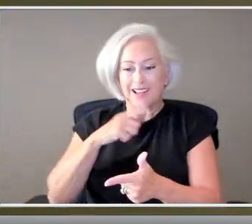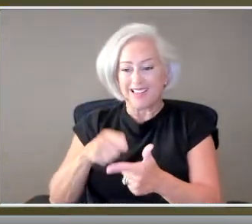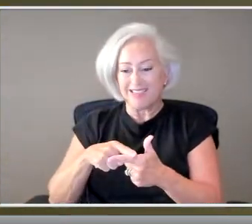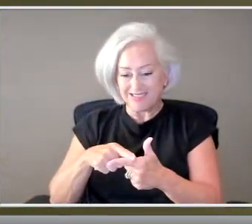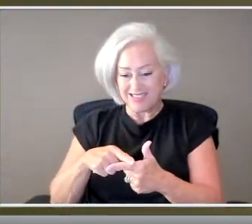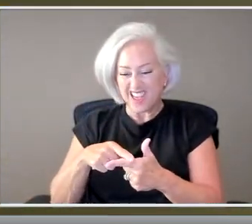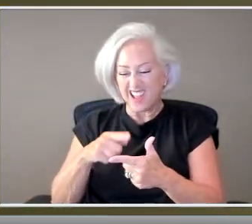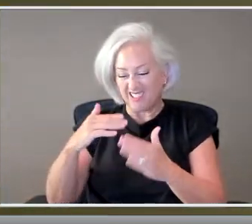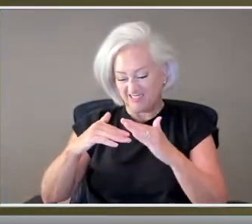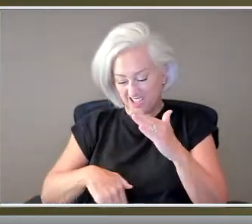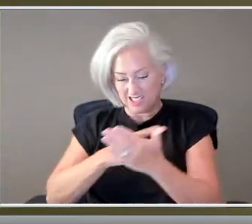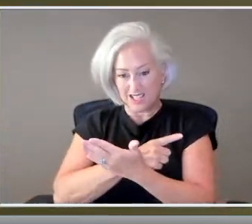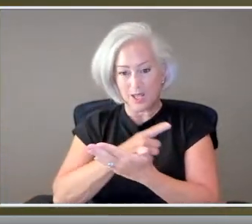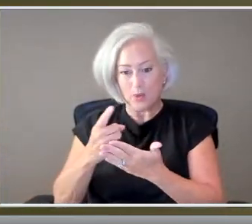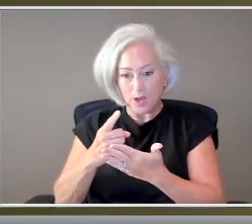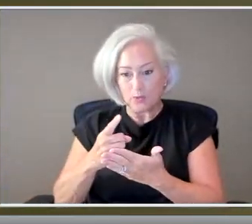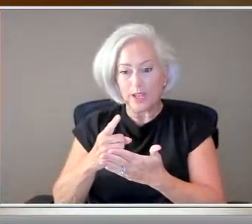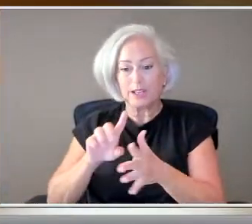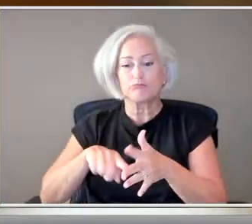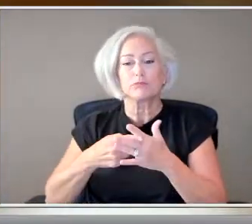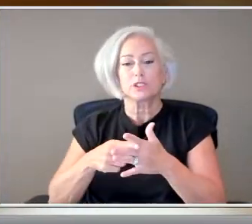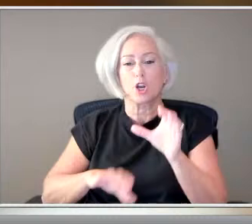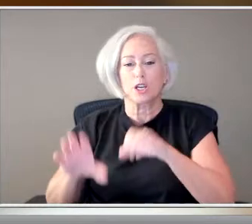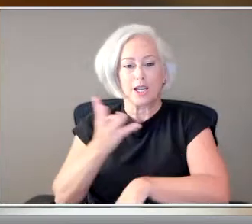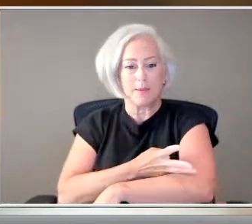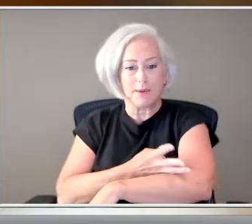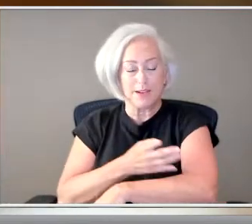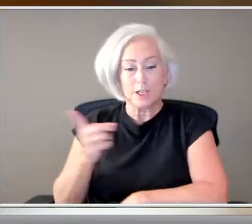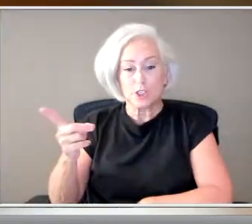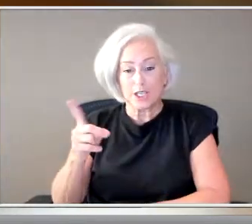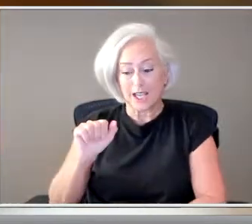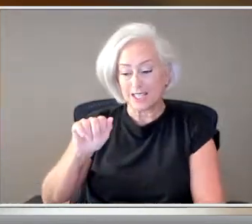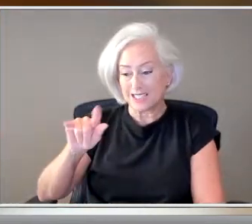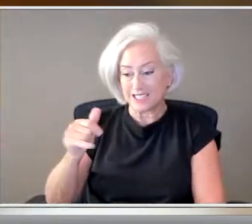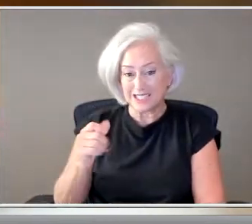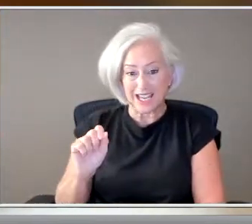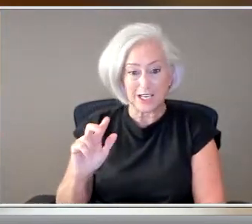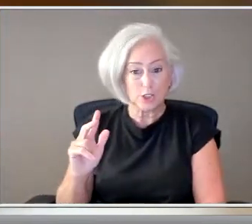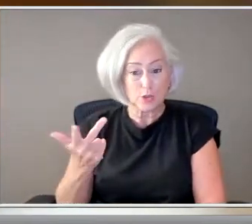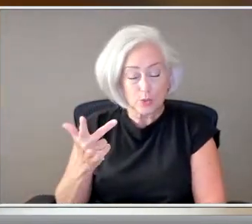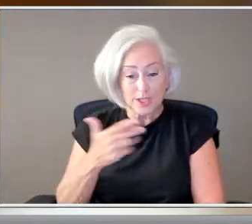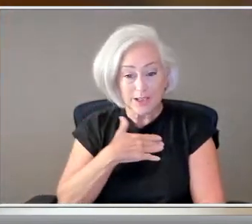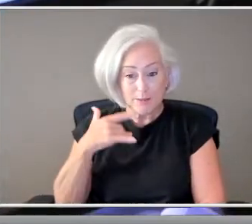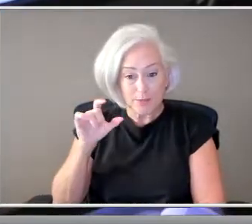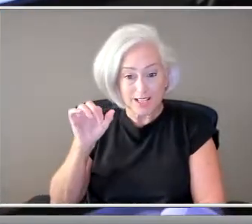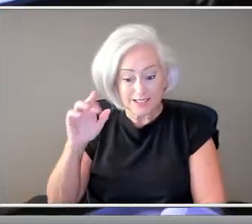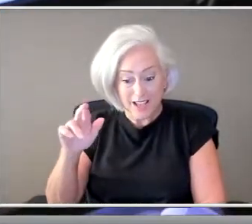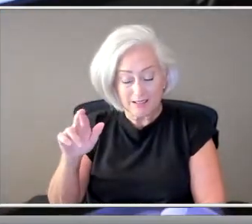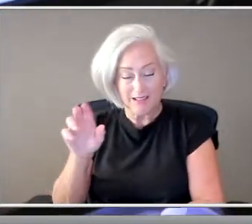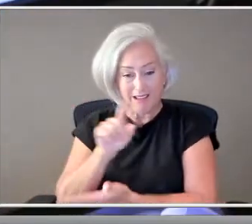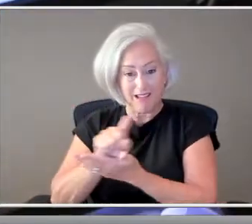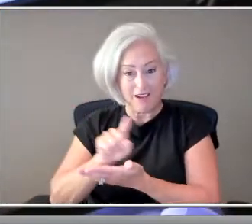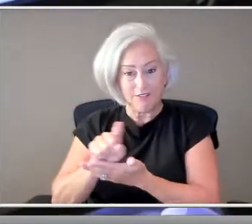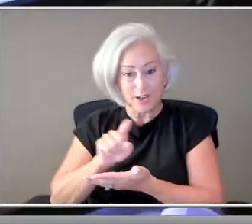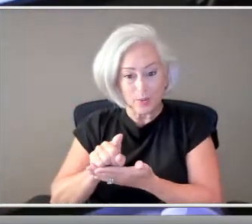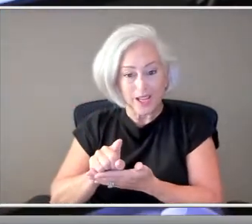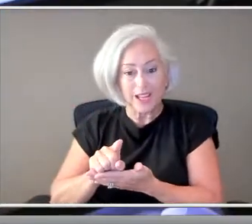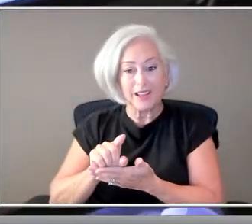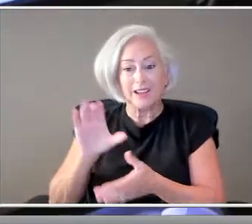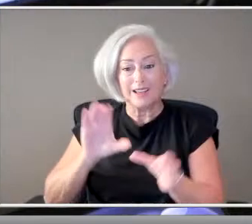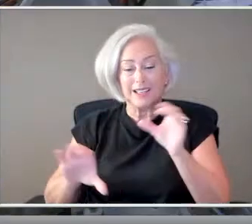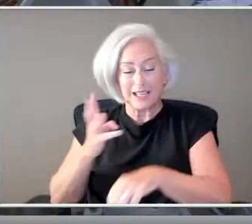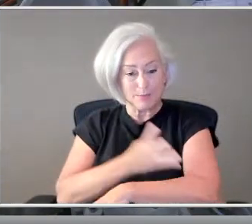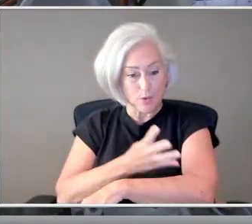3 breast cancer, and it was aggressive. She had weekly chemotherapy treatments for a year, followed by radiation and a